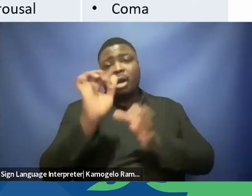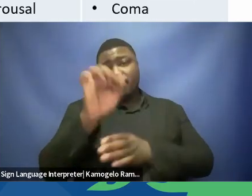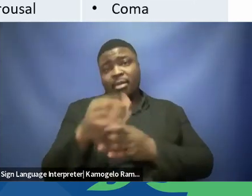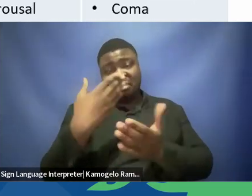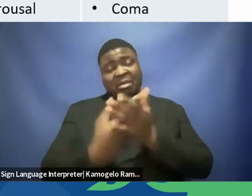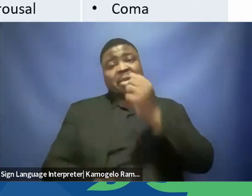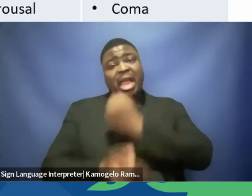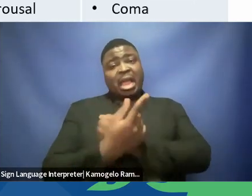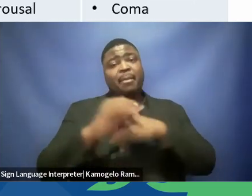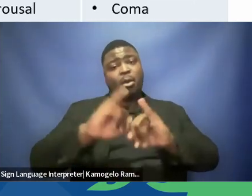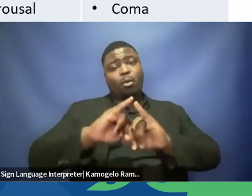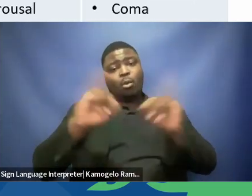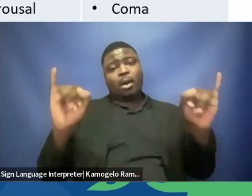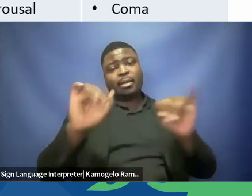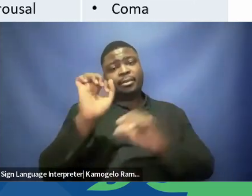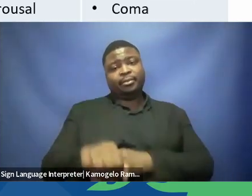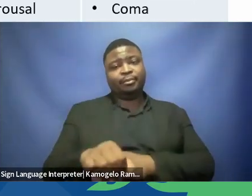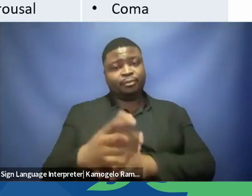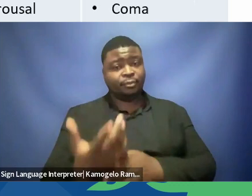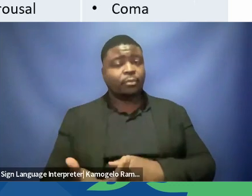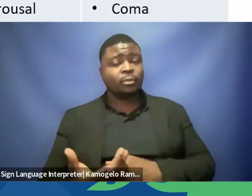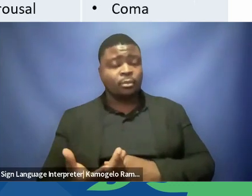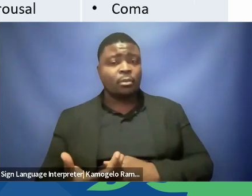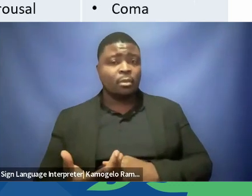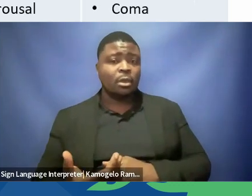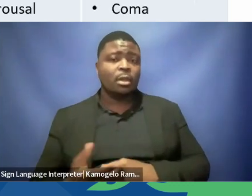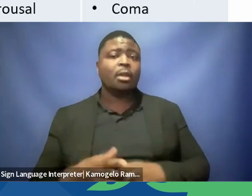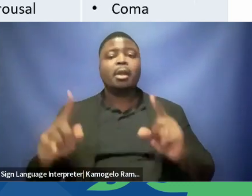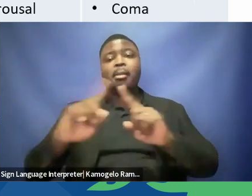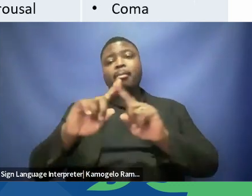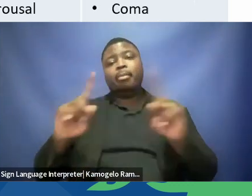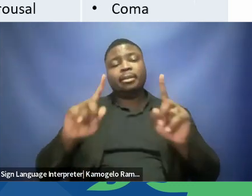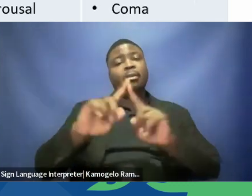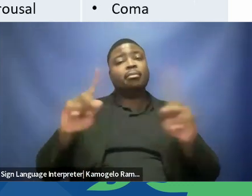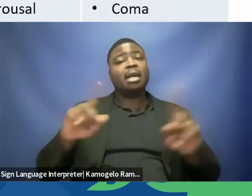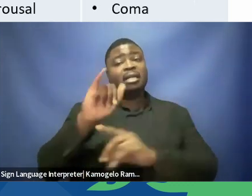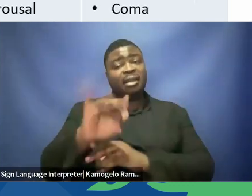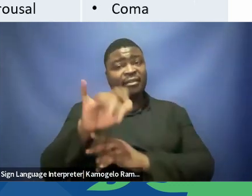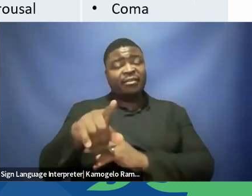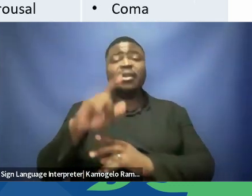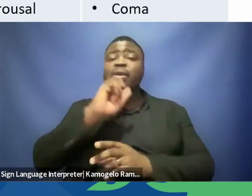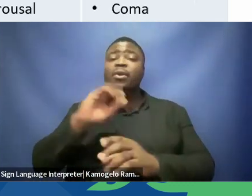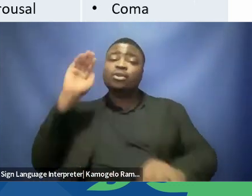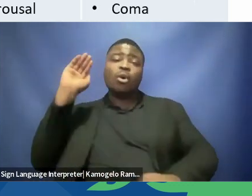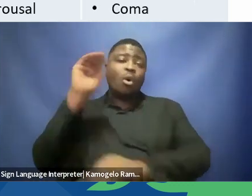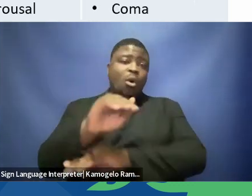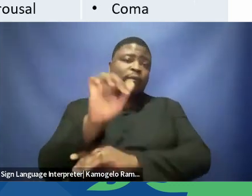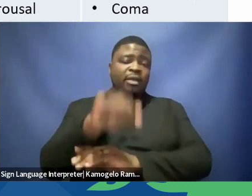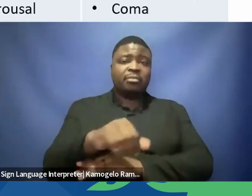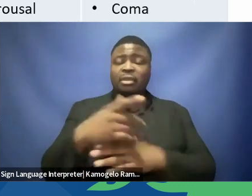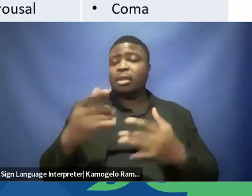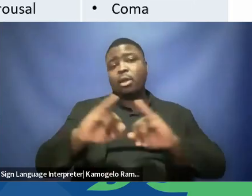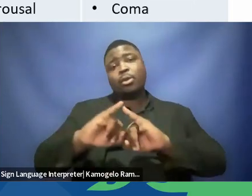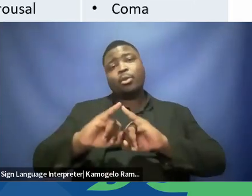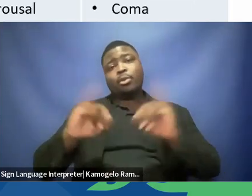you use to give you that effect. But if you exceed that dose, you could actually end up going